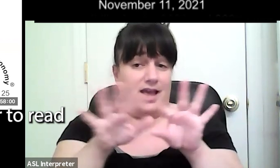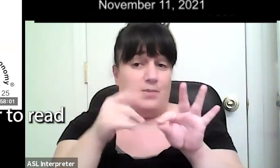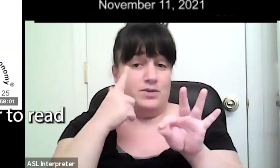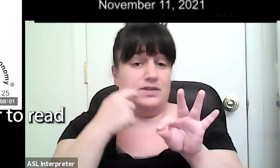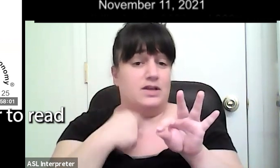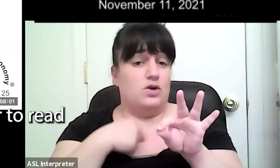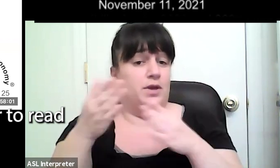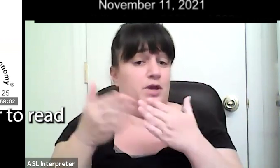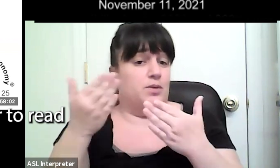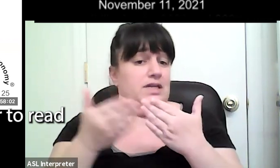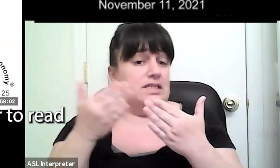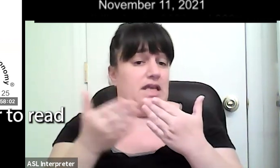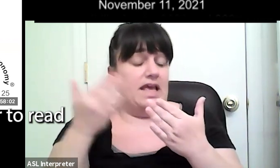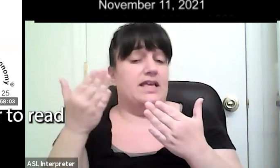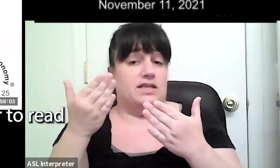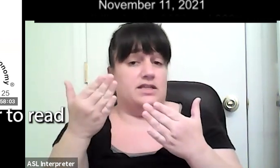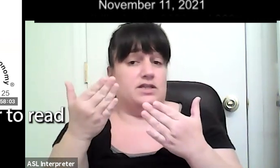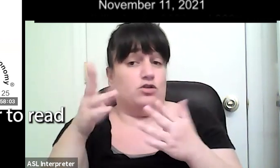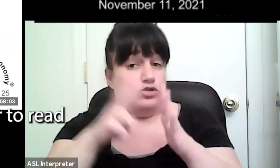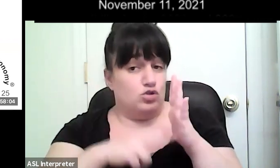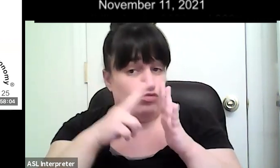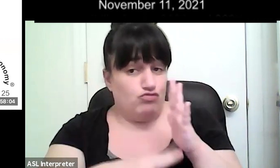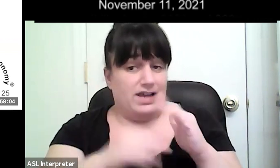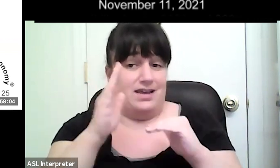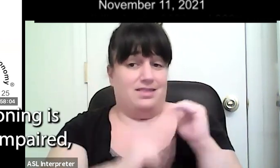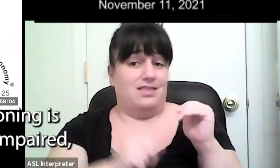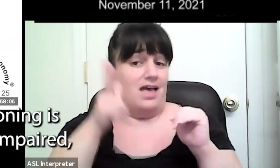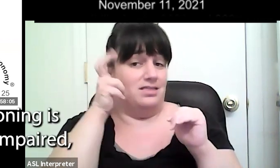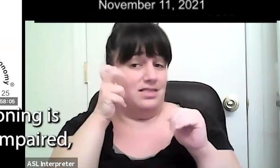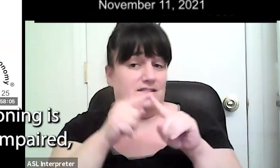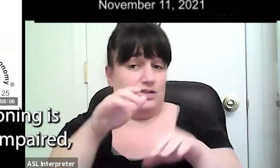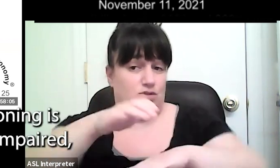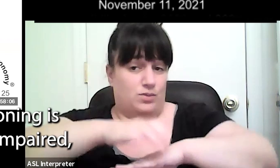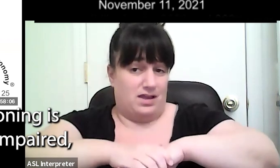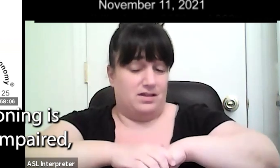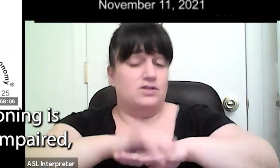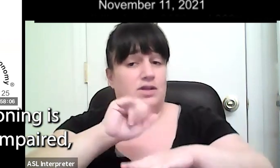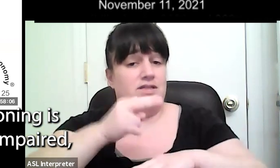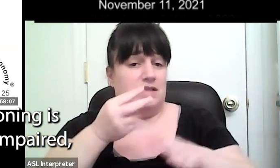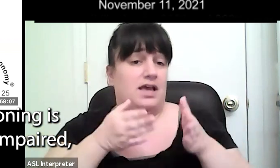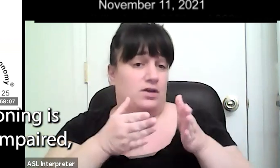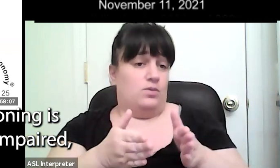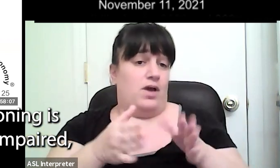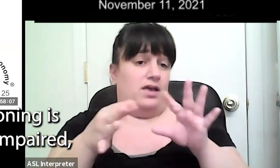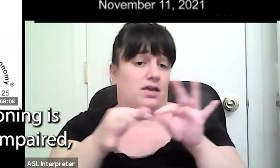it was easier to read than to listen to English. So that's a second way that captioning is good for people who